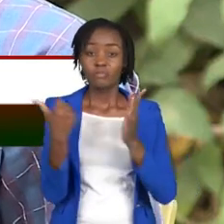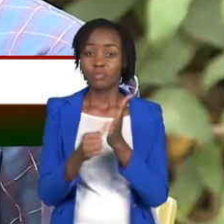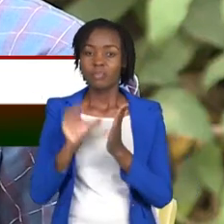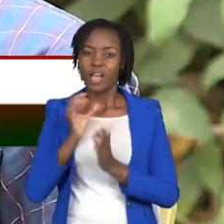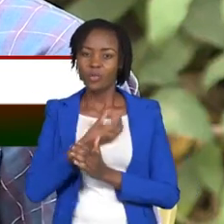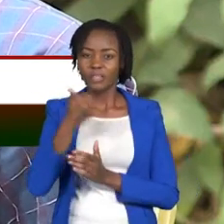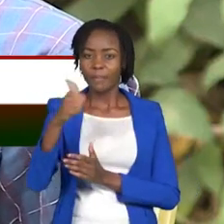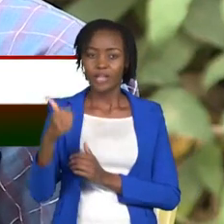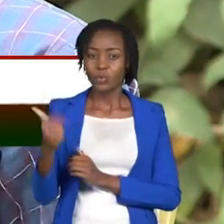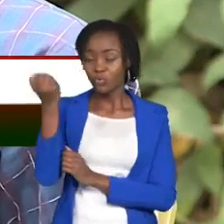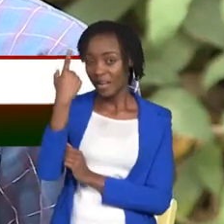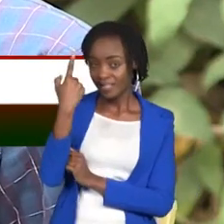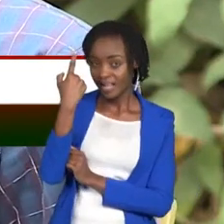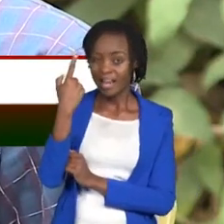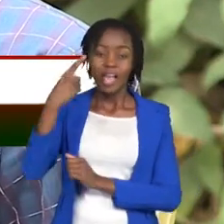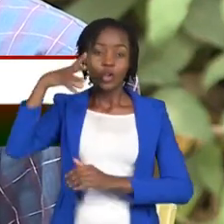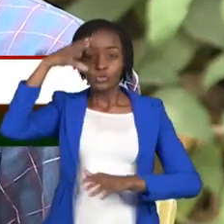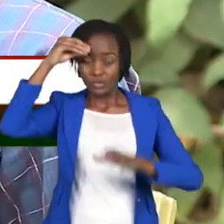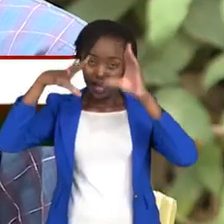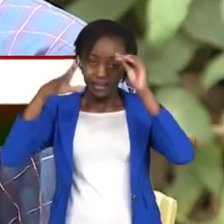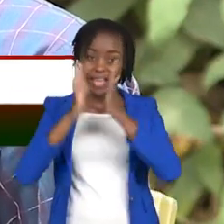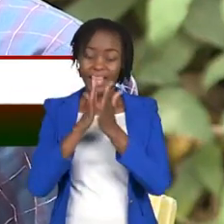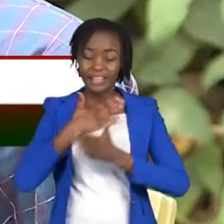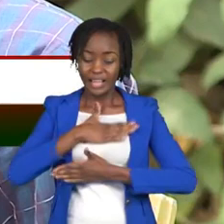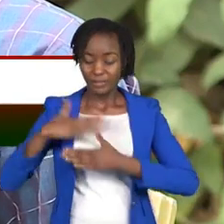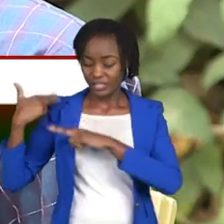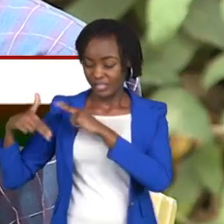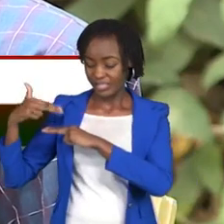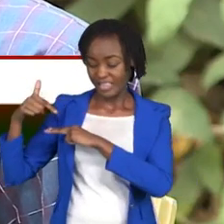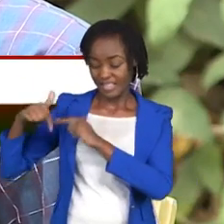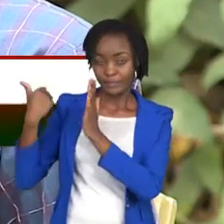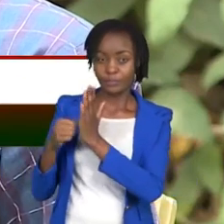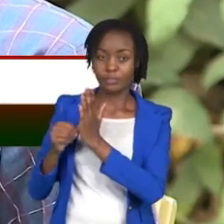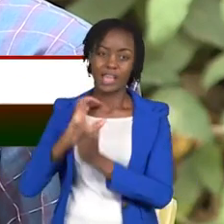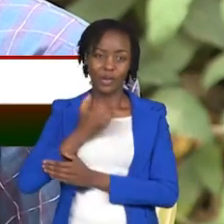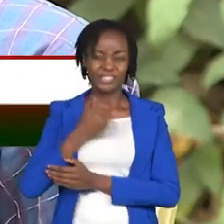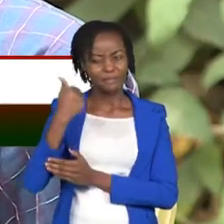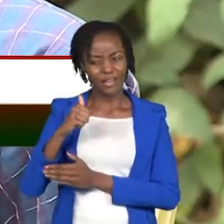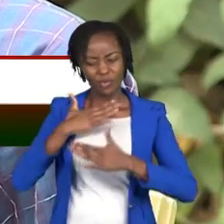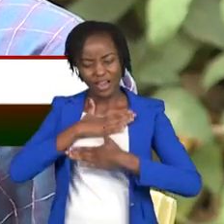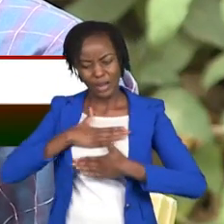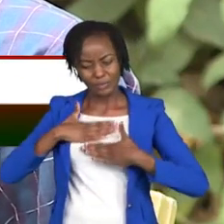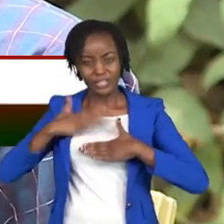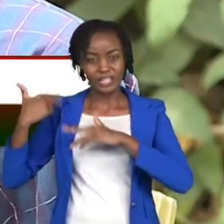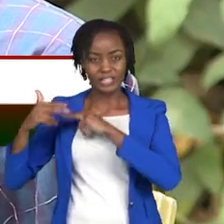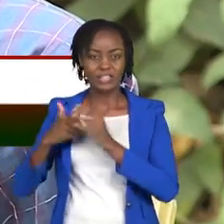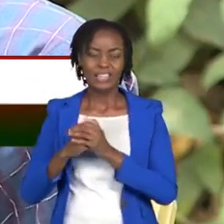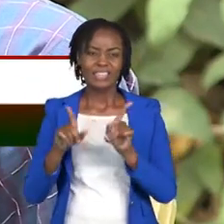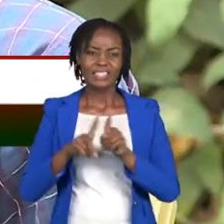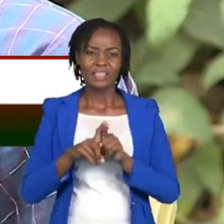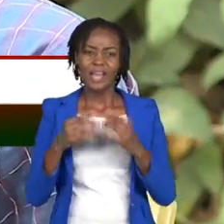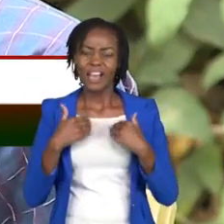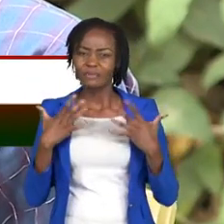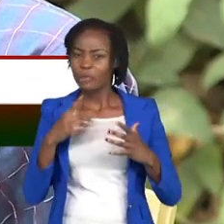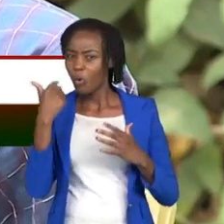to understand, learn, and appreciate history. You see, that is our main problem. You see, and the syndrome of self-entitlement